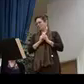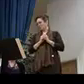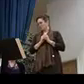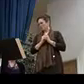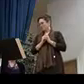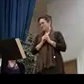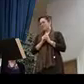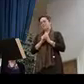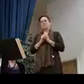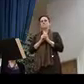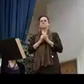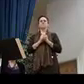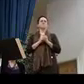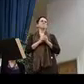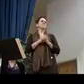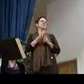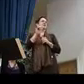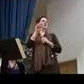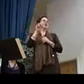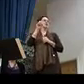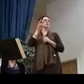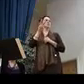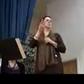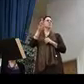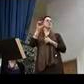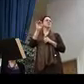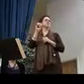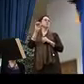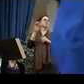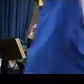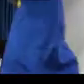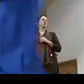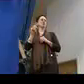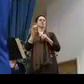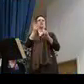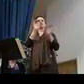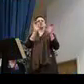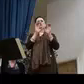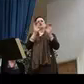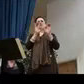Andrew Russell Pritchard, Certificate of Applied Science, Welding Technology.